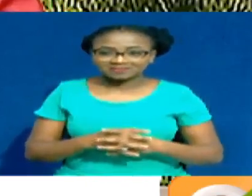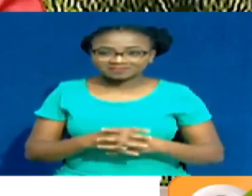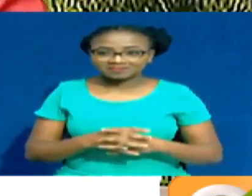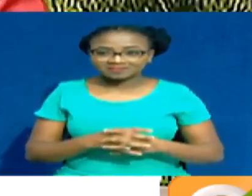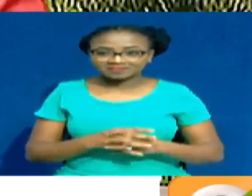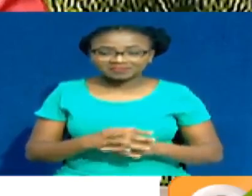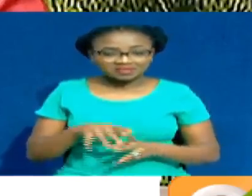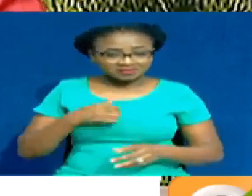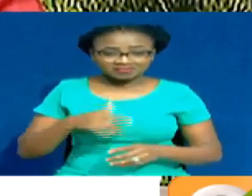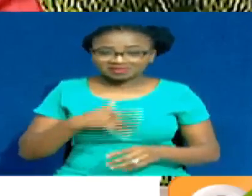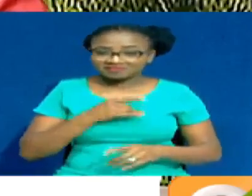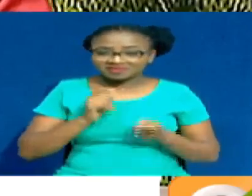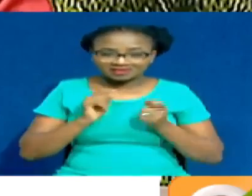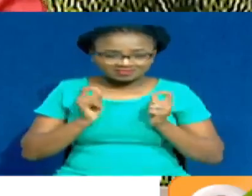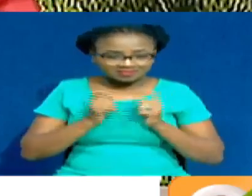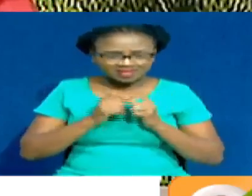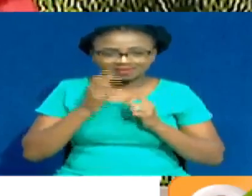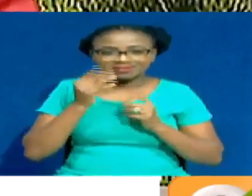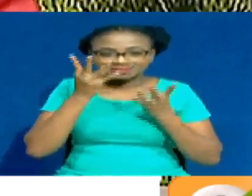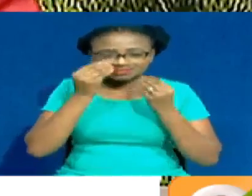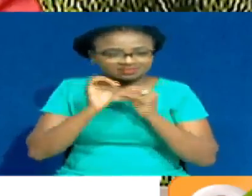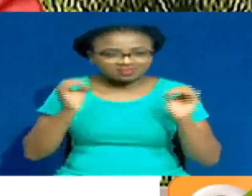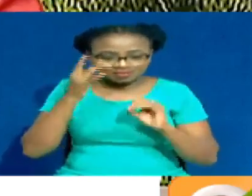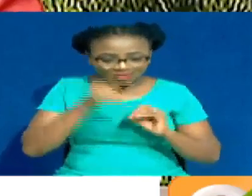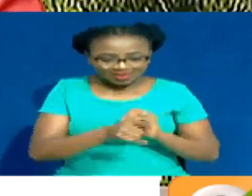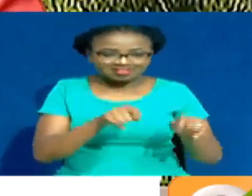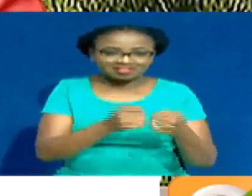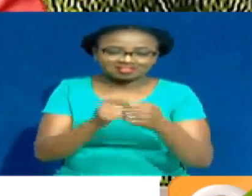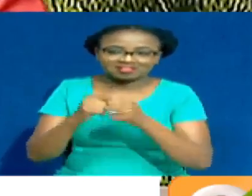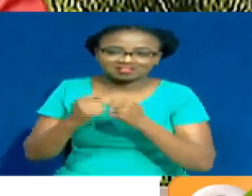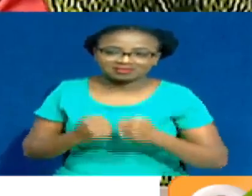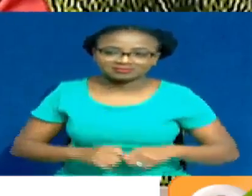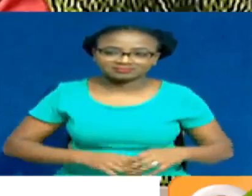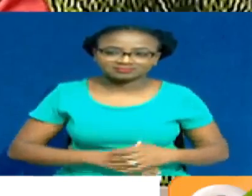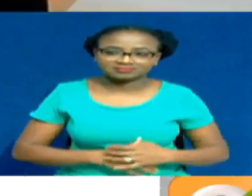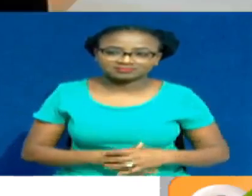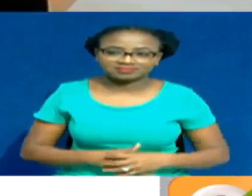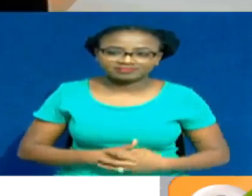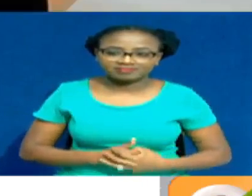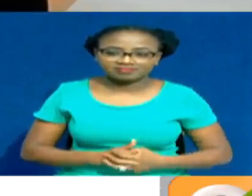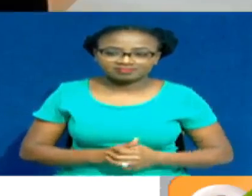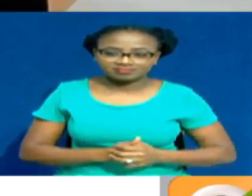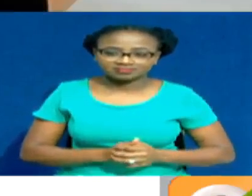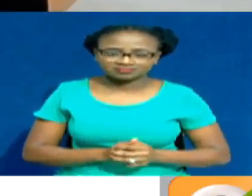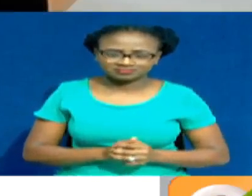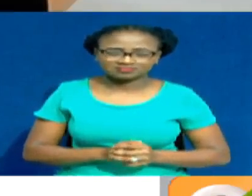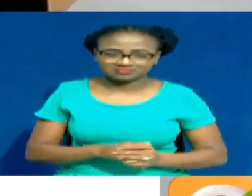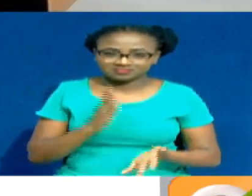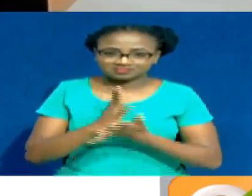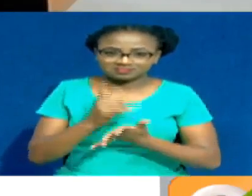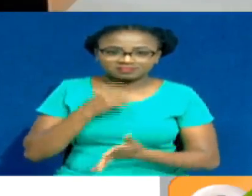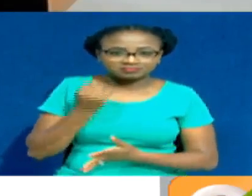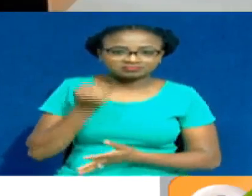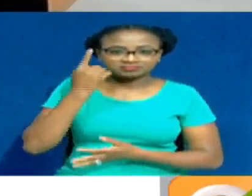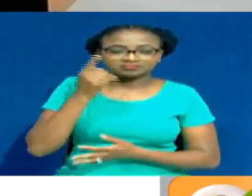are doing, it's me. I'm hardly sleeping, Wahiga, because of these kinds of things. And Madam CS, that I do understand why you say